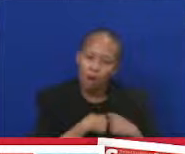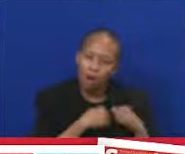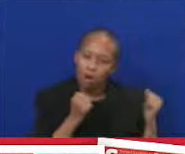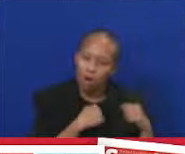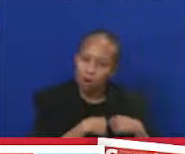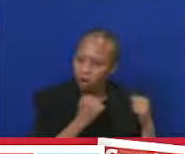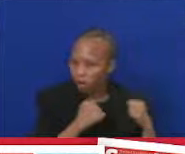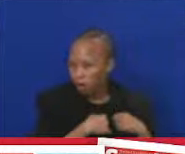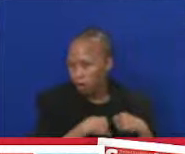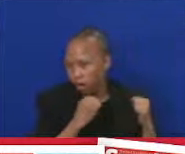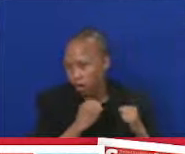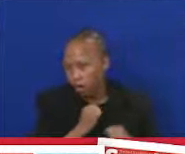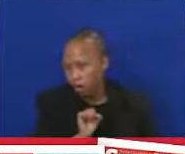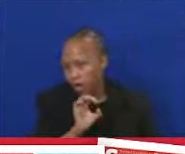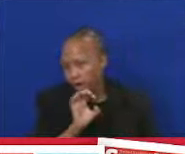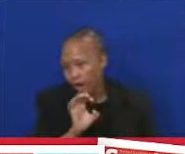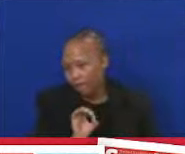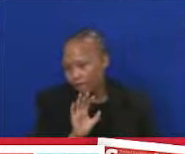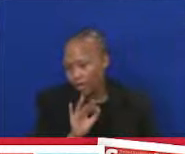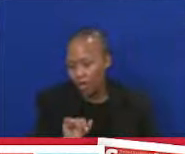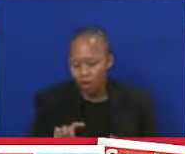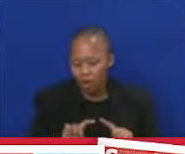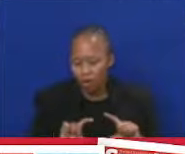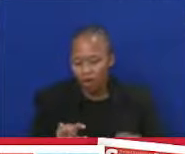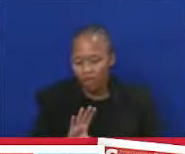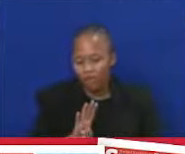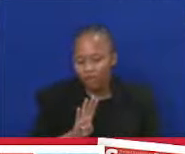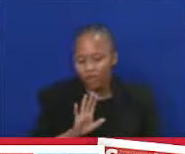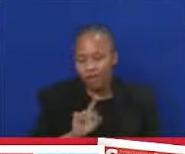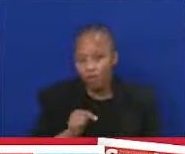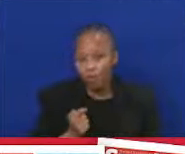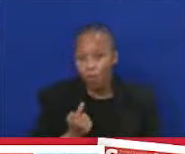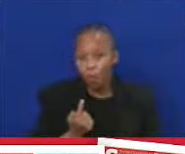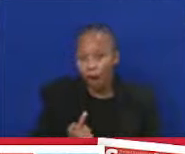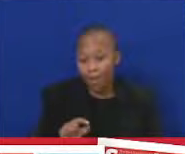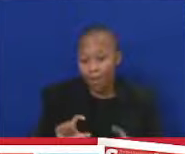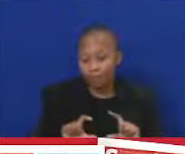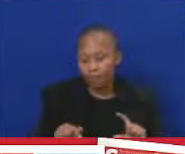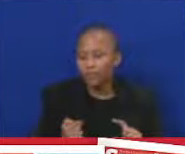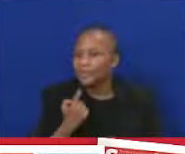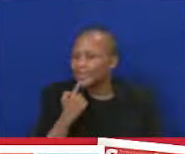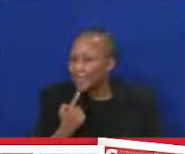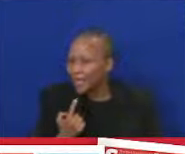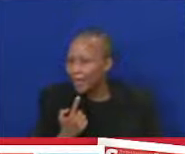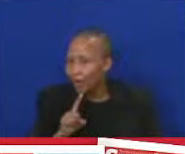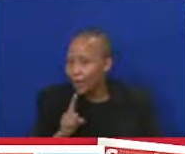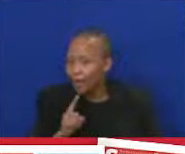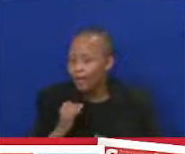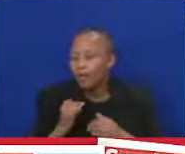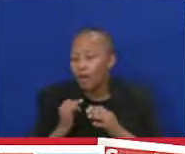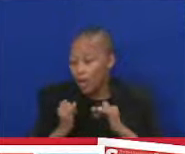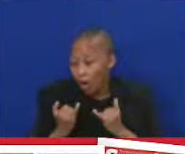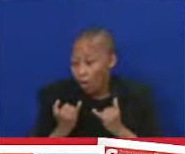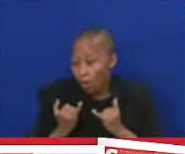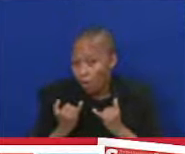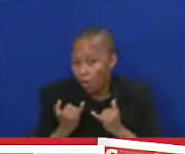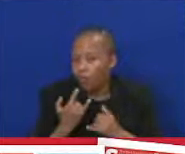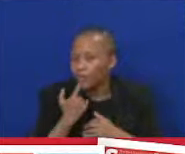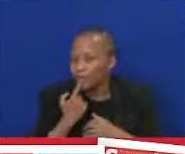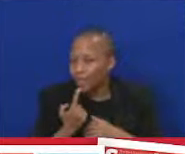and then 45.1, you then say what you've just said about the contract for